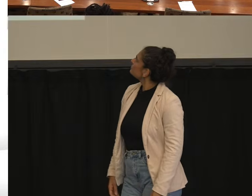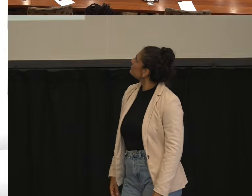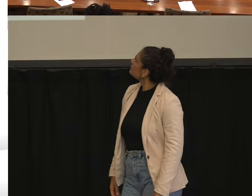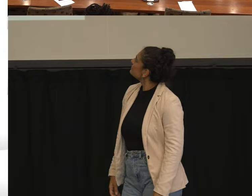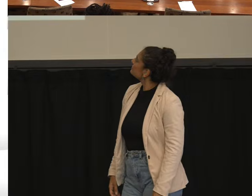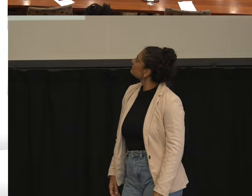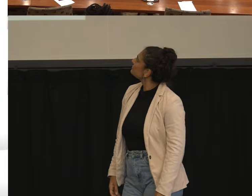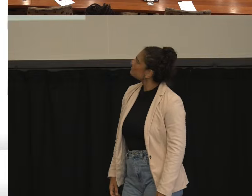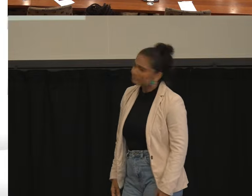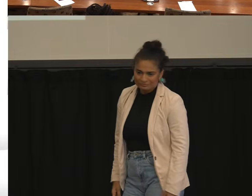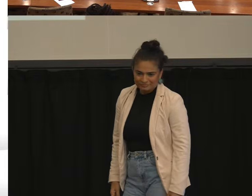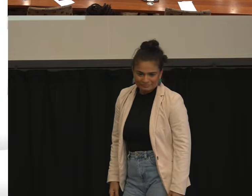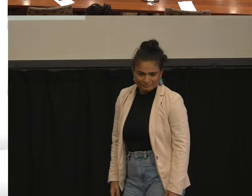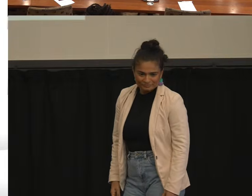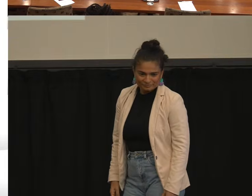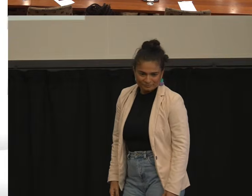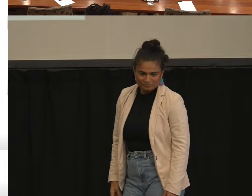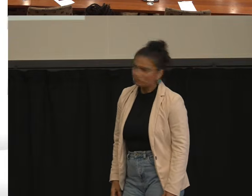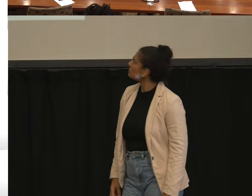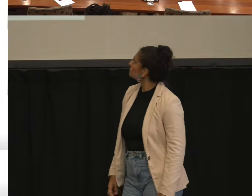Next.